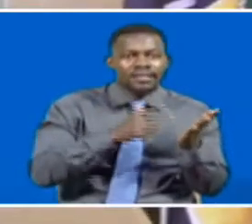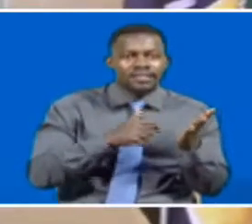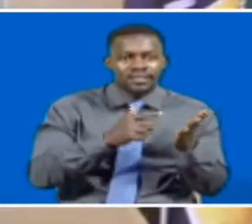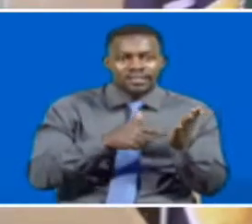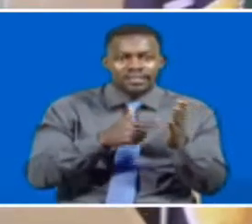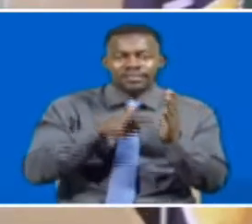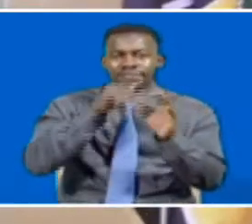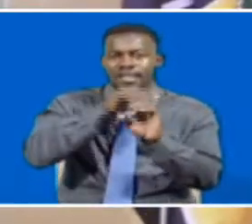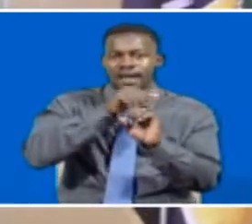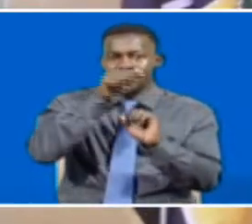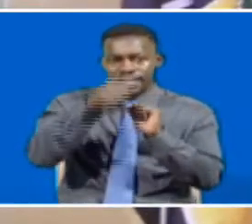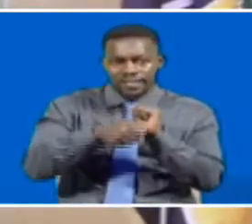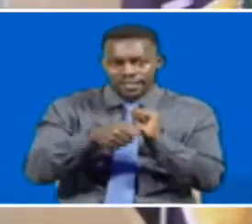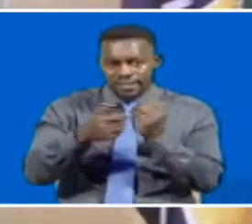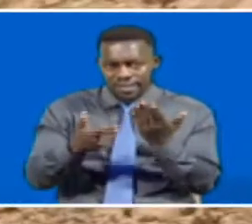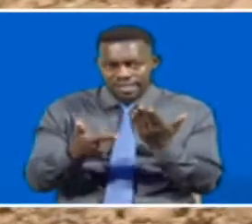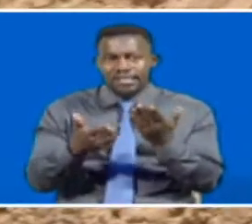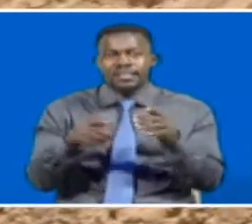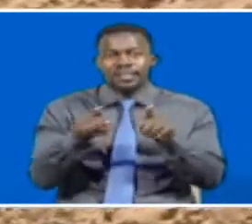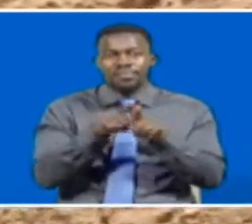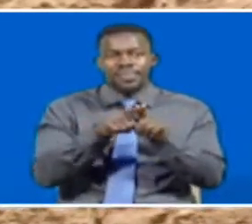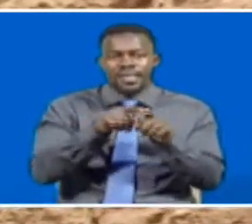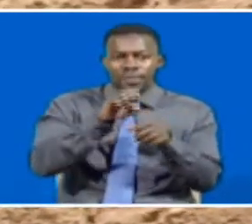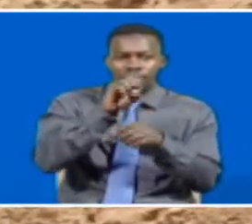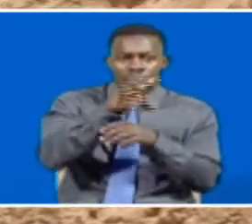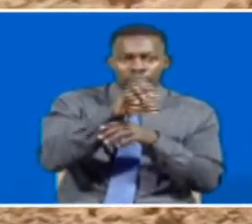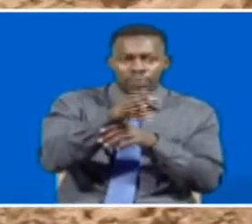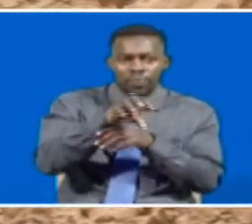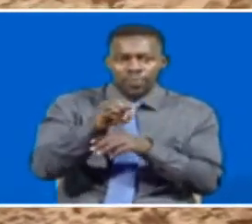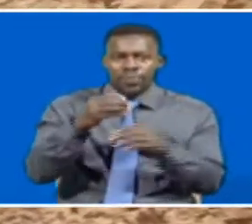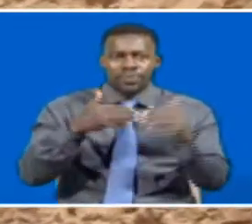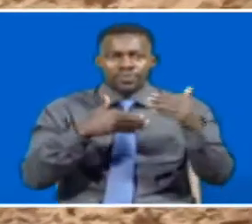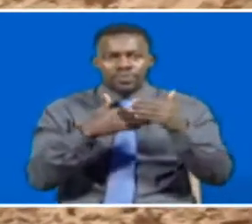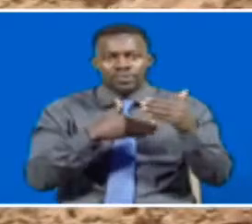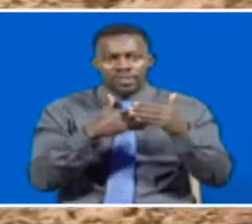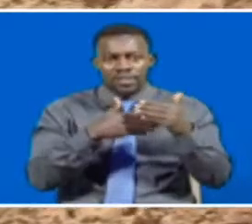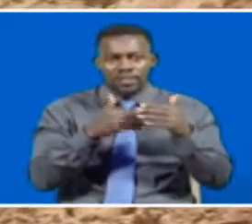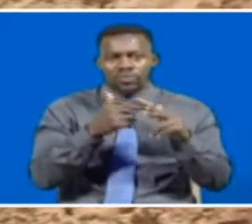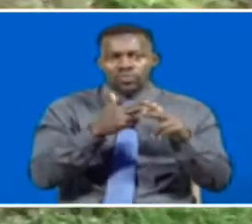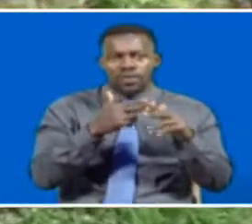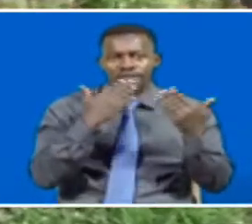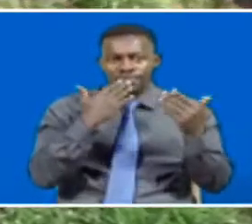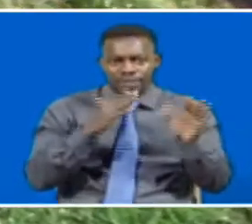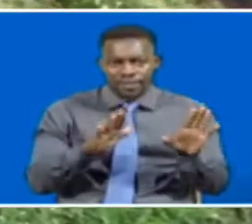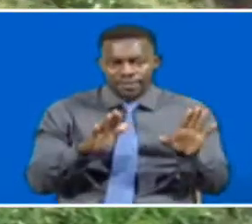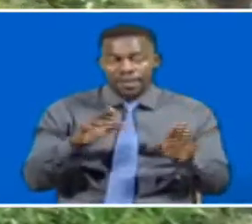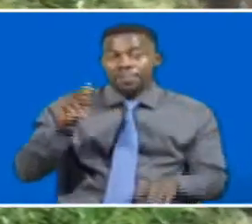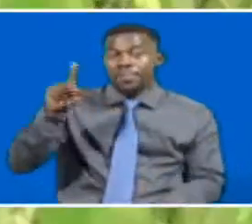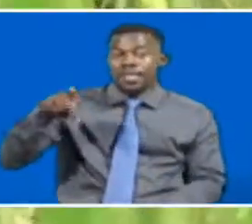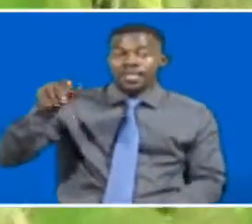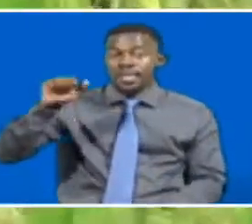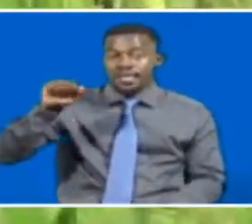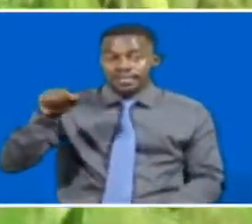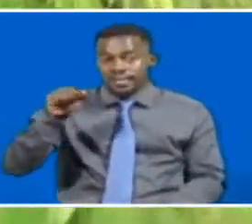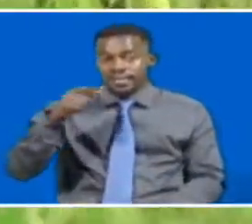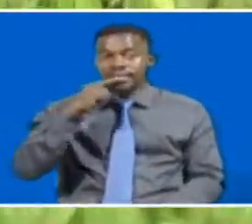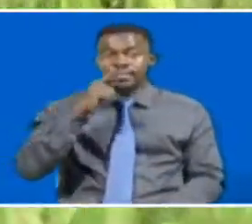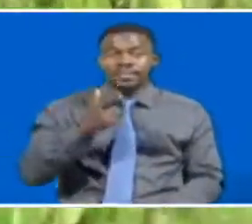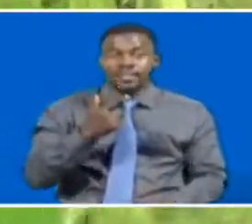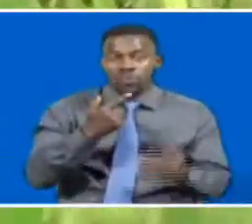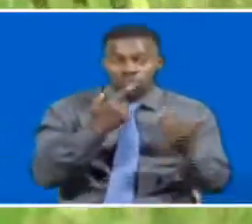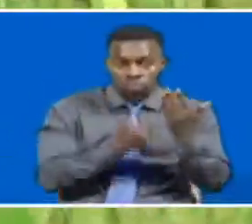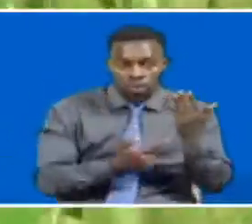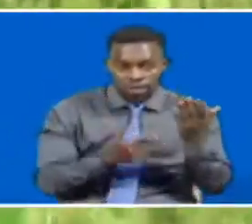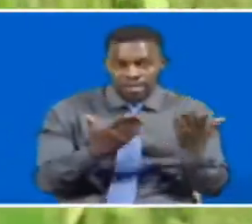Lower Nzoia Irrigation Scheme that is almost complete. The Irrigation Principal Secretary, Ifanthas Kimotho, while